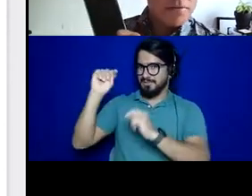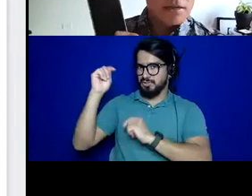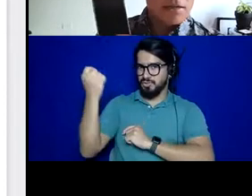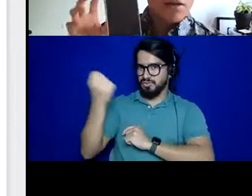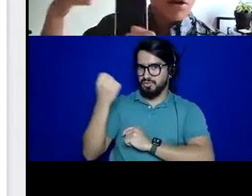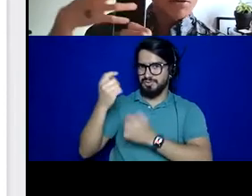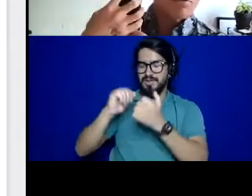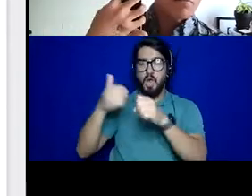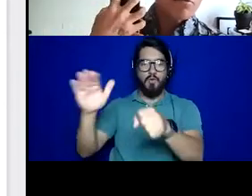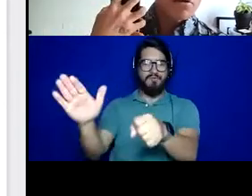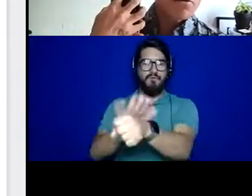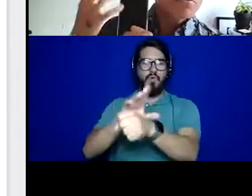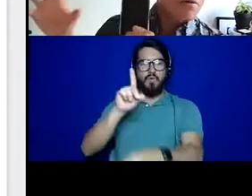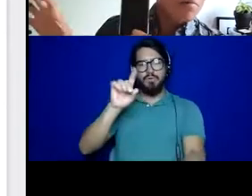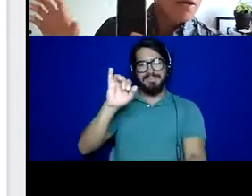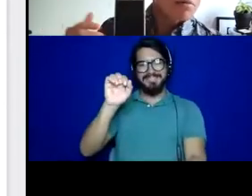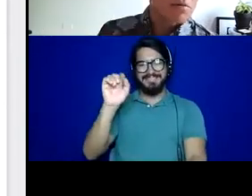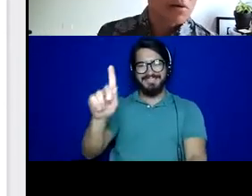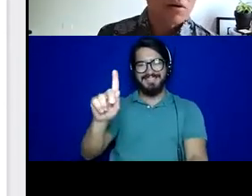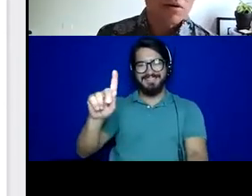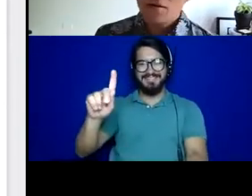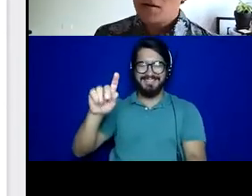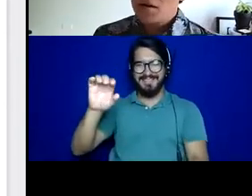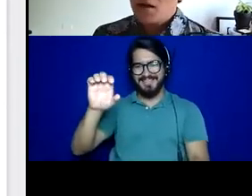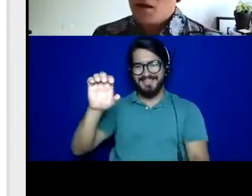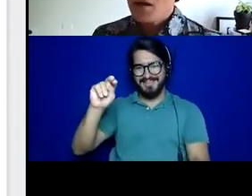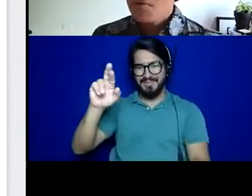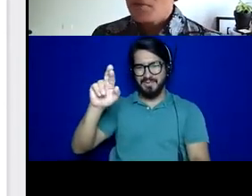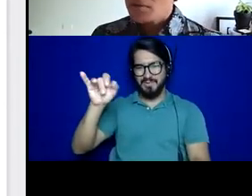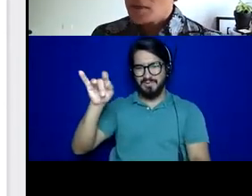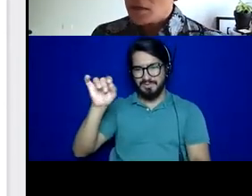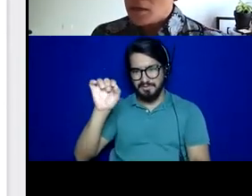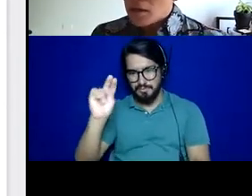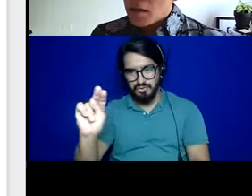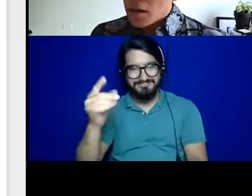is encrypting the hard drive on my phone or on my computer.